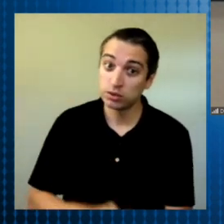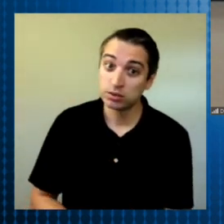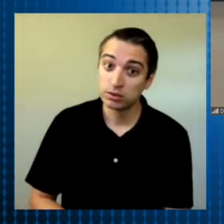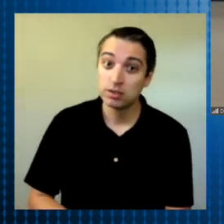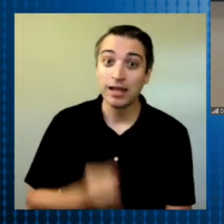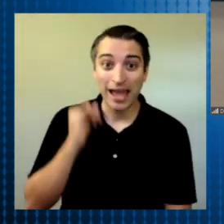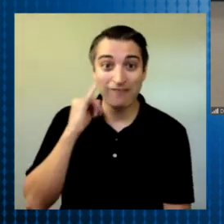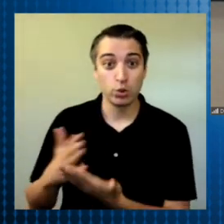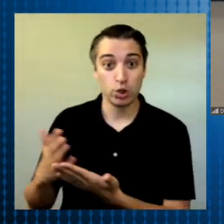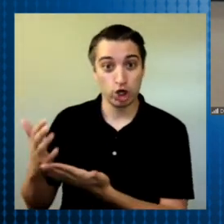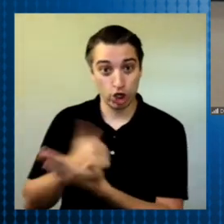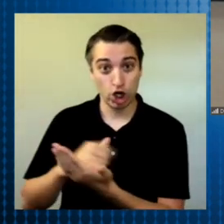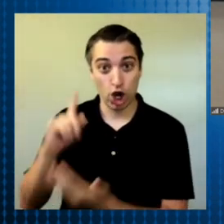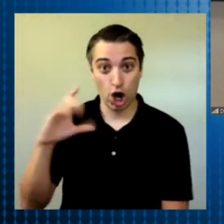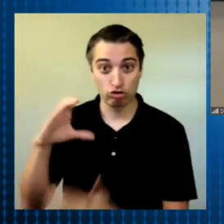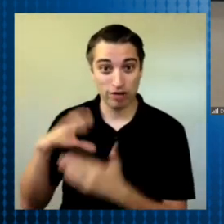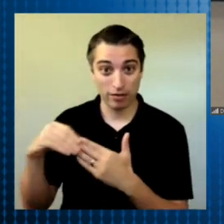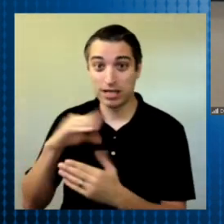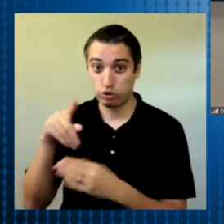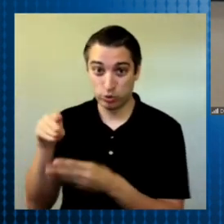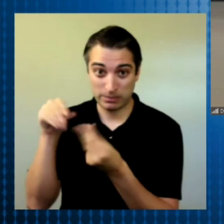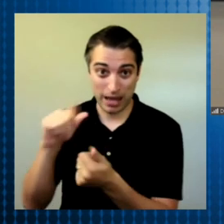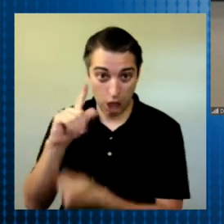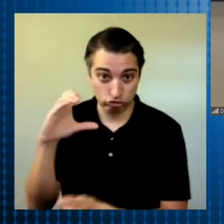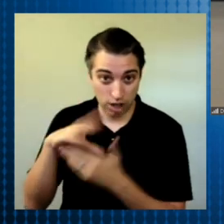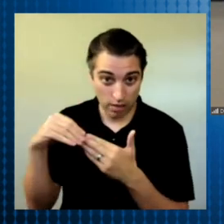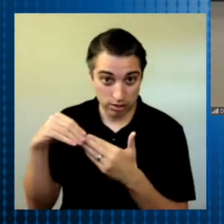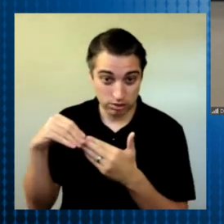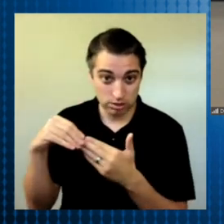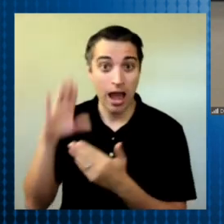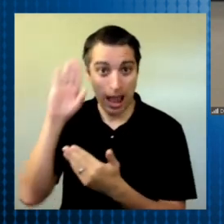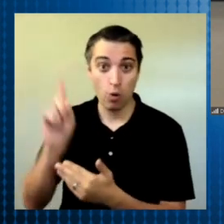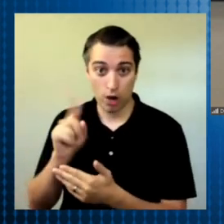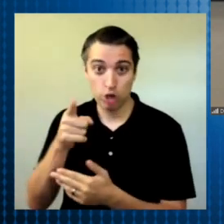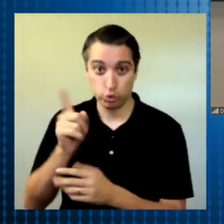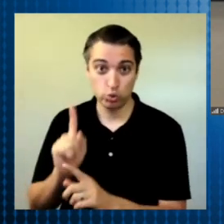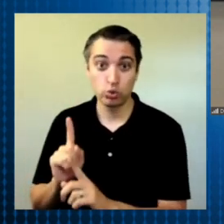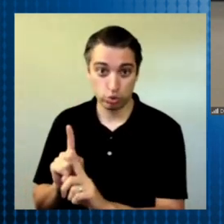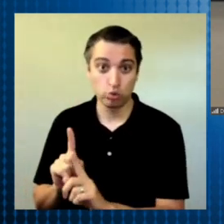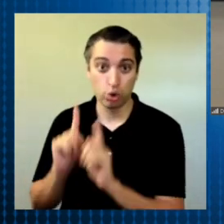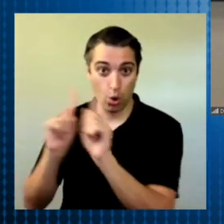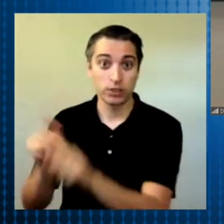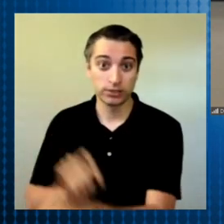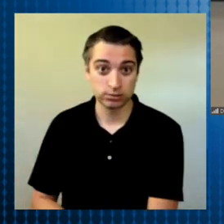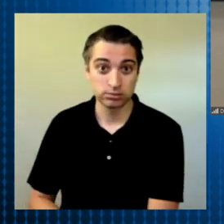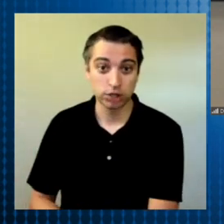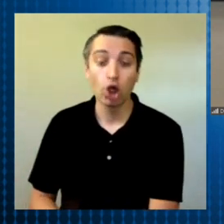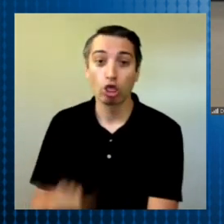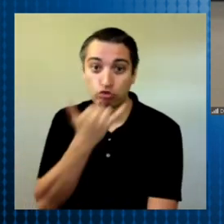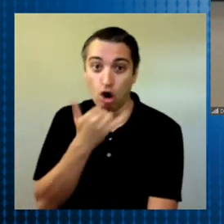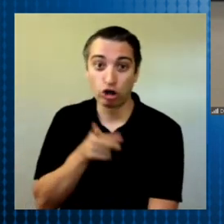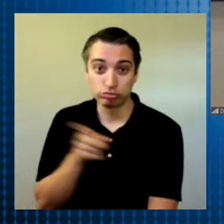make $100 and you spend $100, I can tell you where you're headed, in the wrong direction.